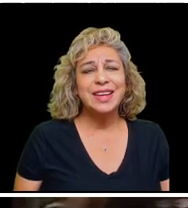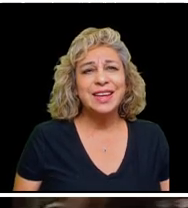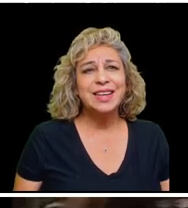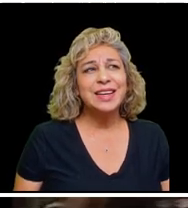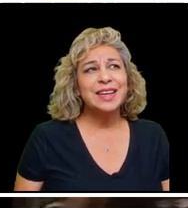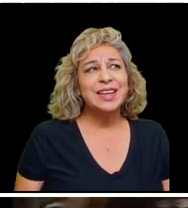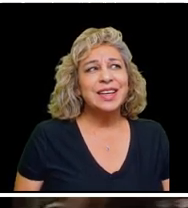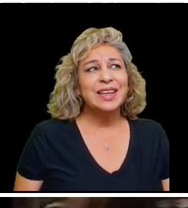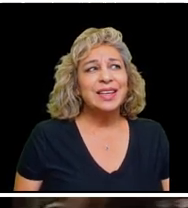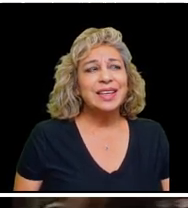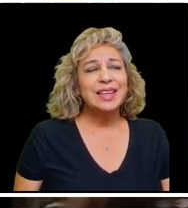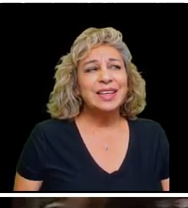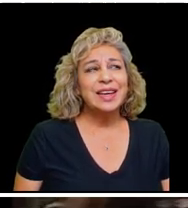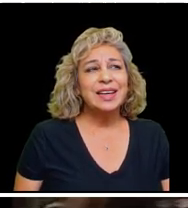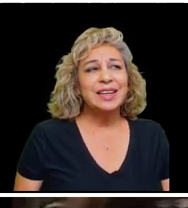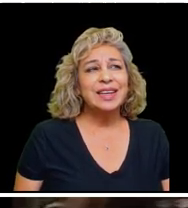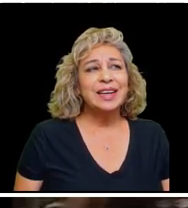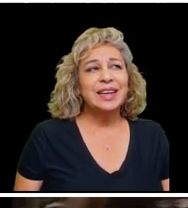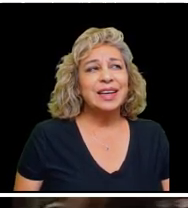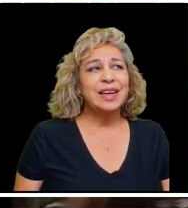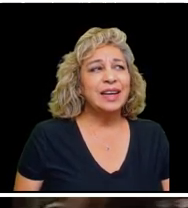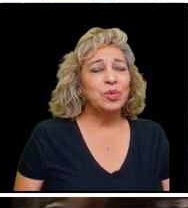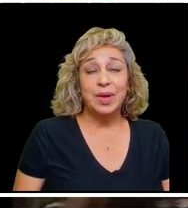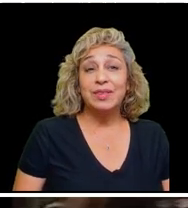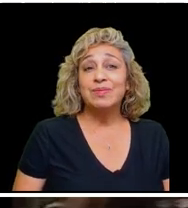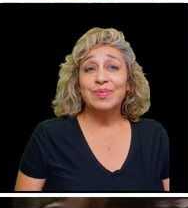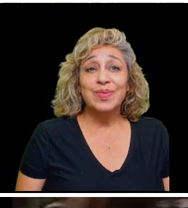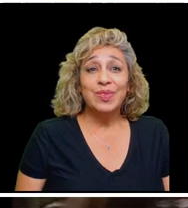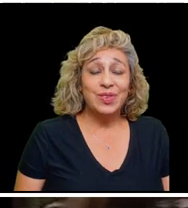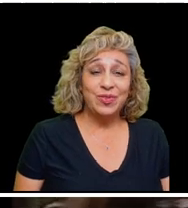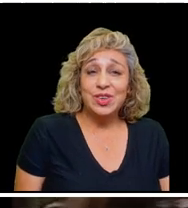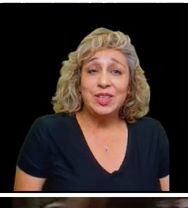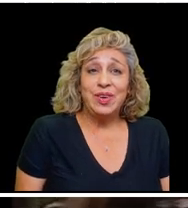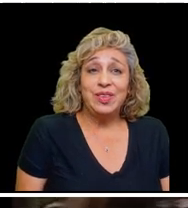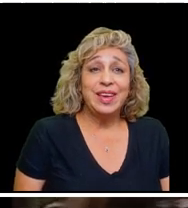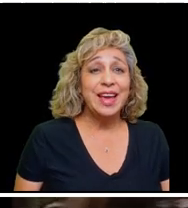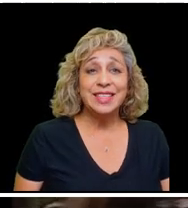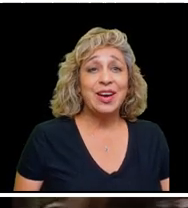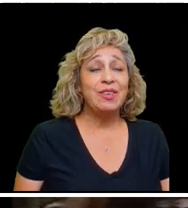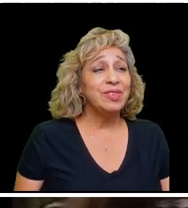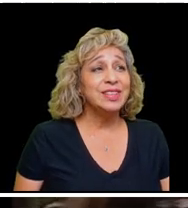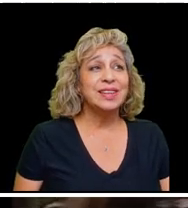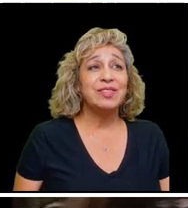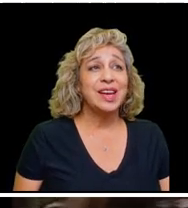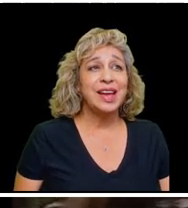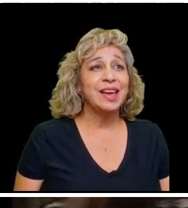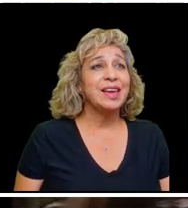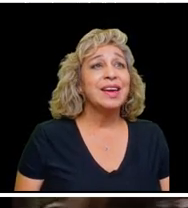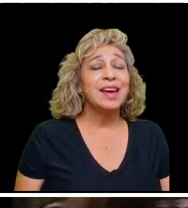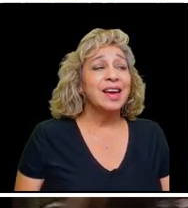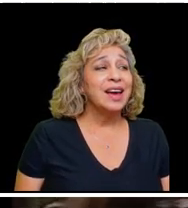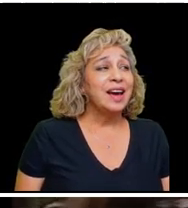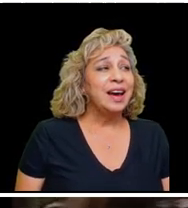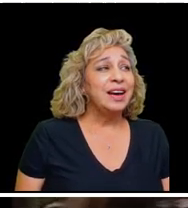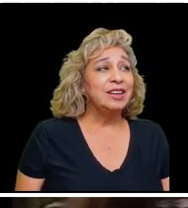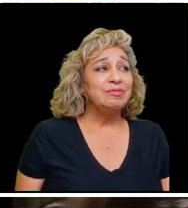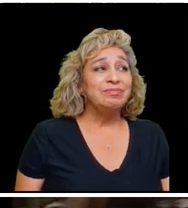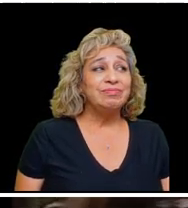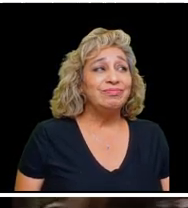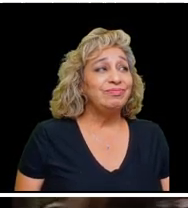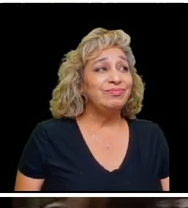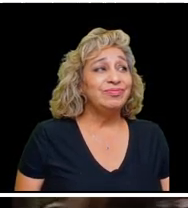what he did well for first of all he has a conference every day